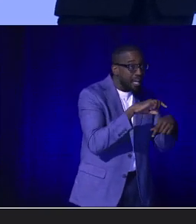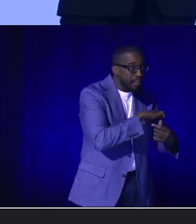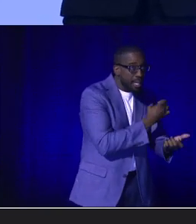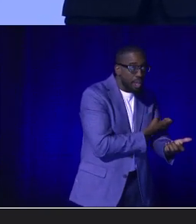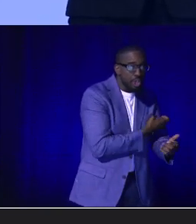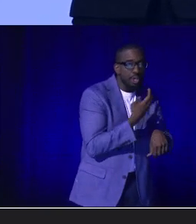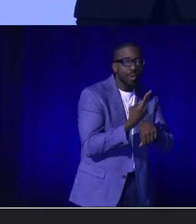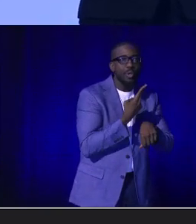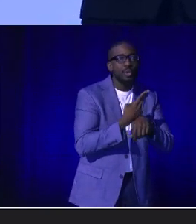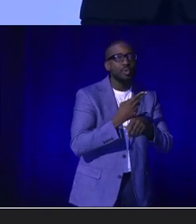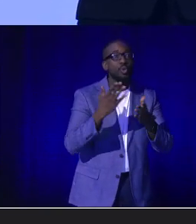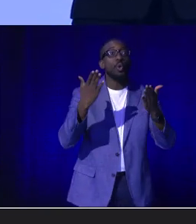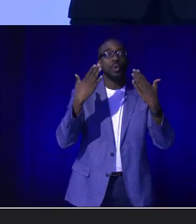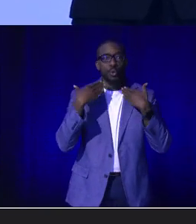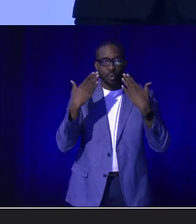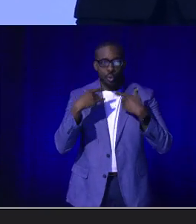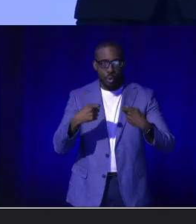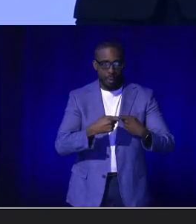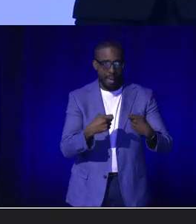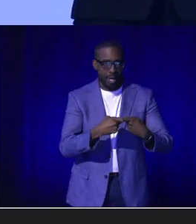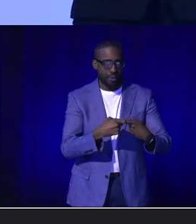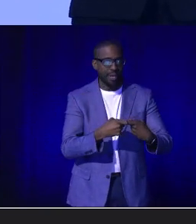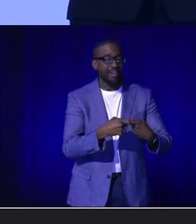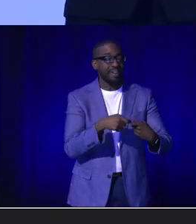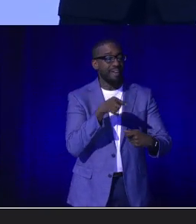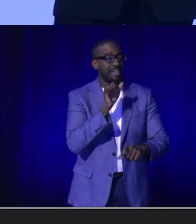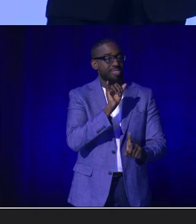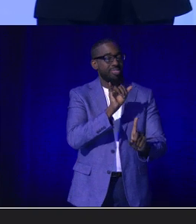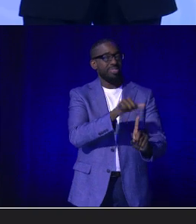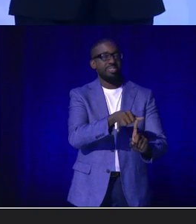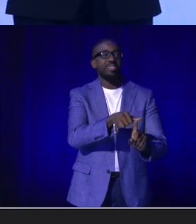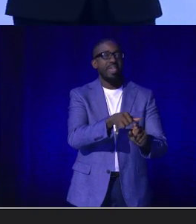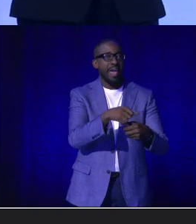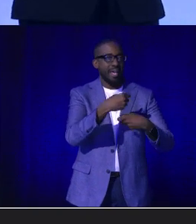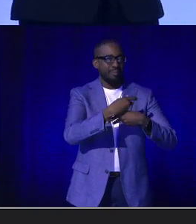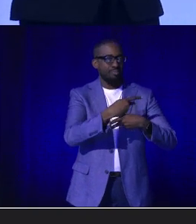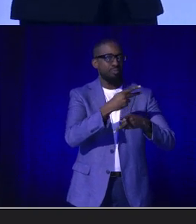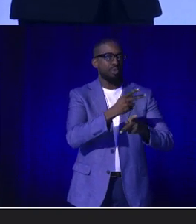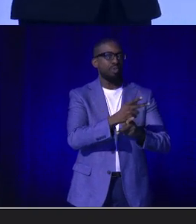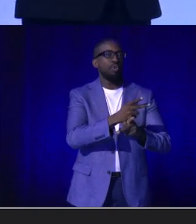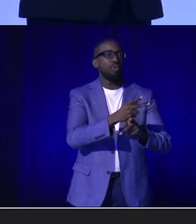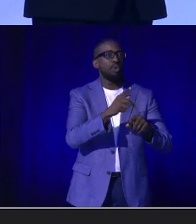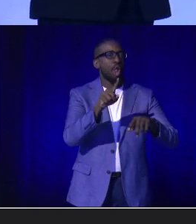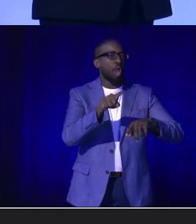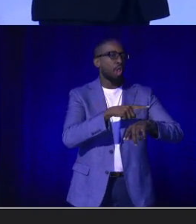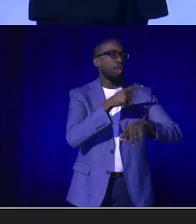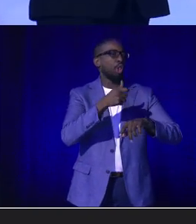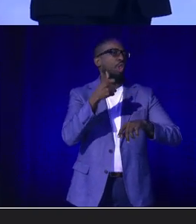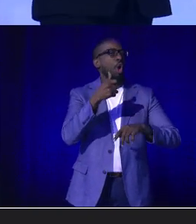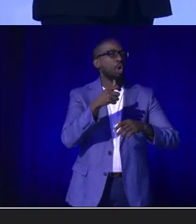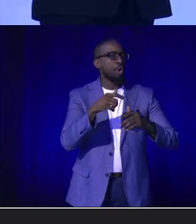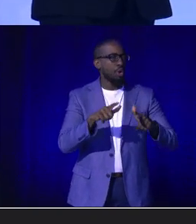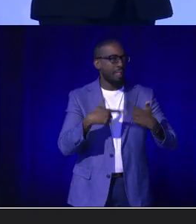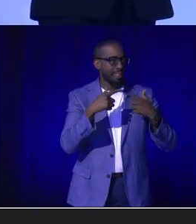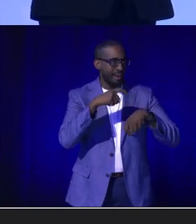connection can be more efficient and produce longer lifetimes of batteries. So that's something that I'm very passionate about and excited